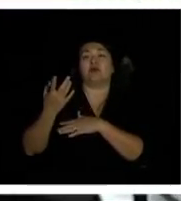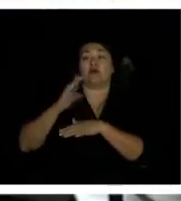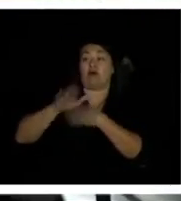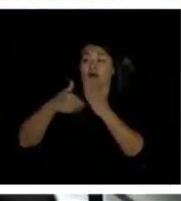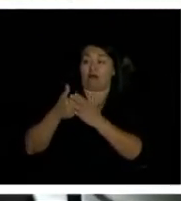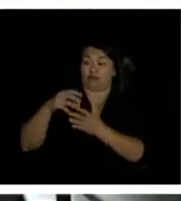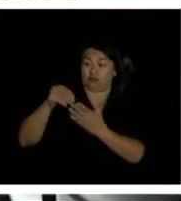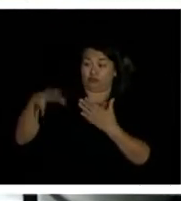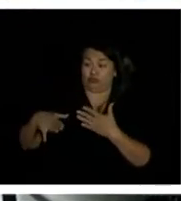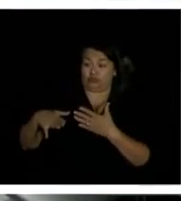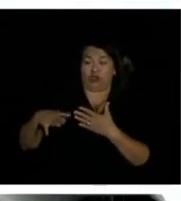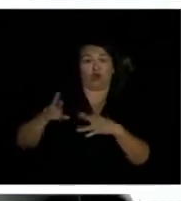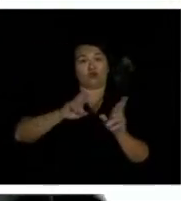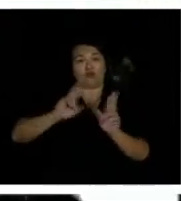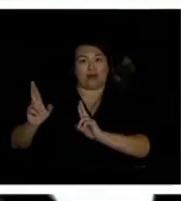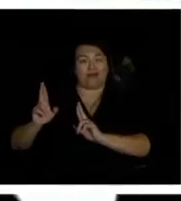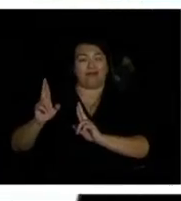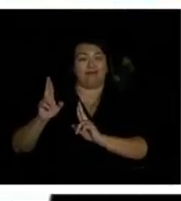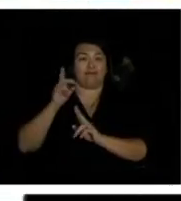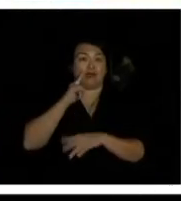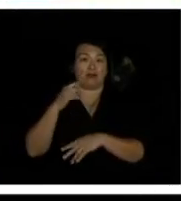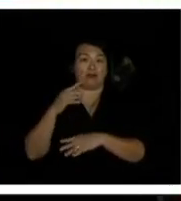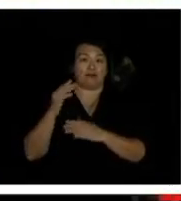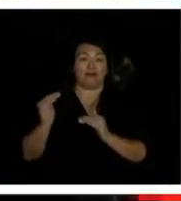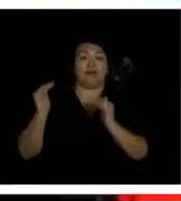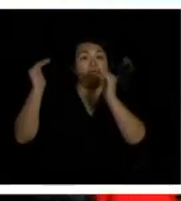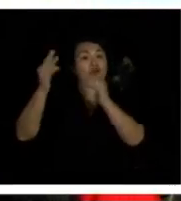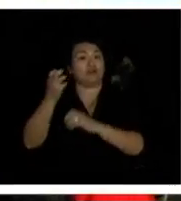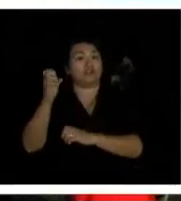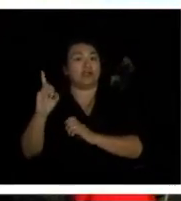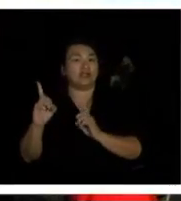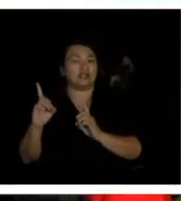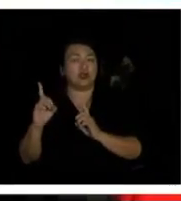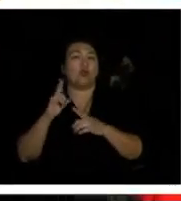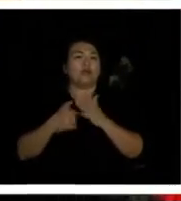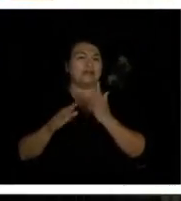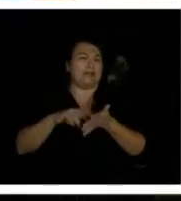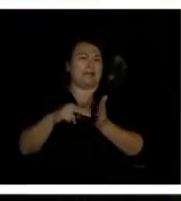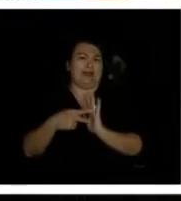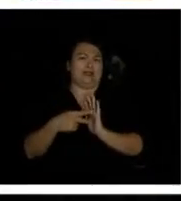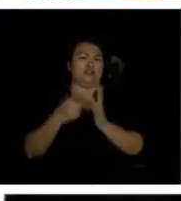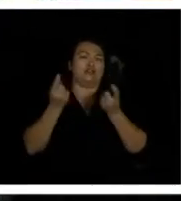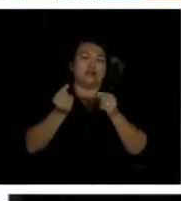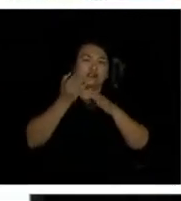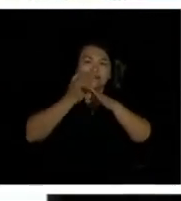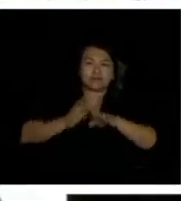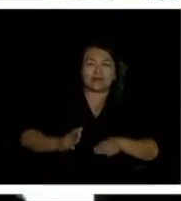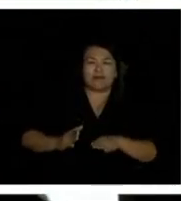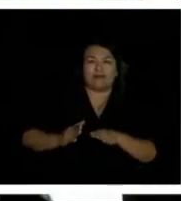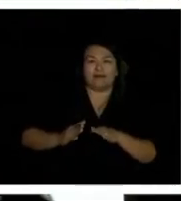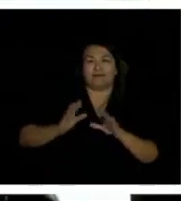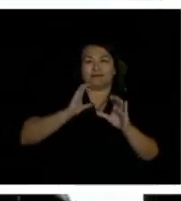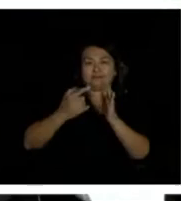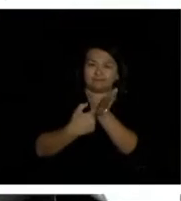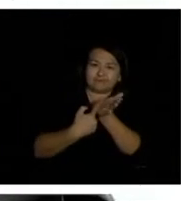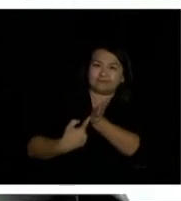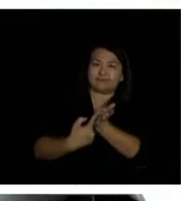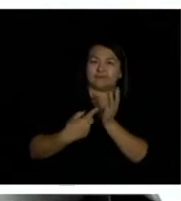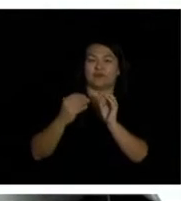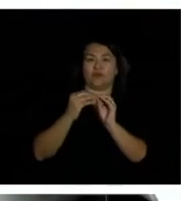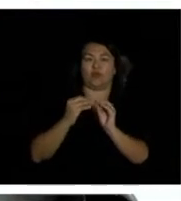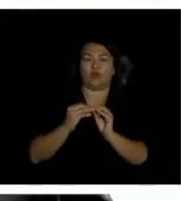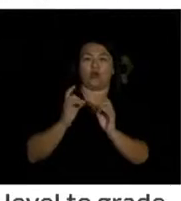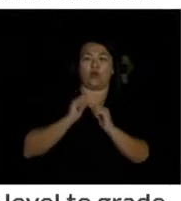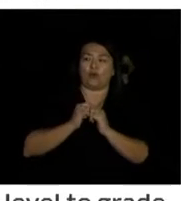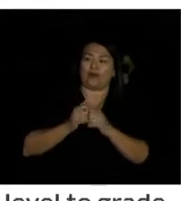are geared and ready for higher education, what does that really mean? Try to break it down a little bit. Or when it says it takes a community to raise